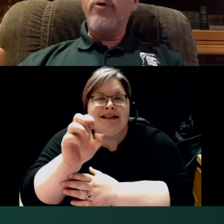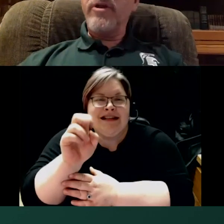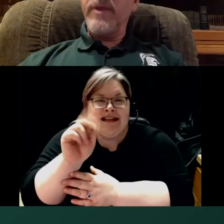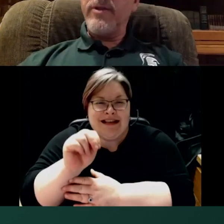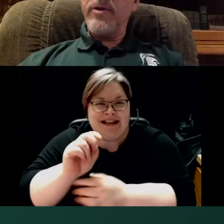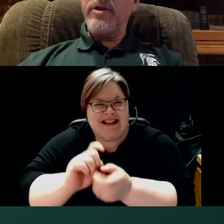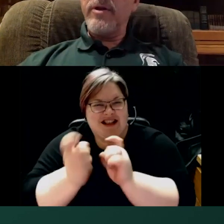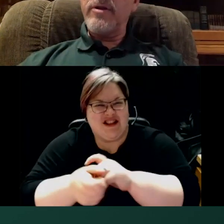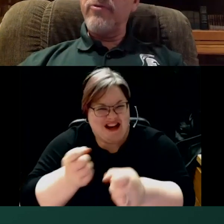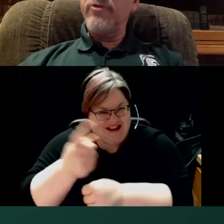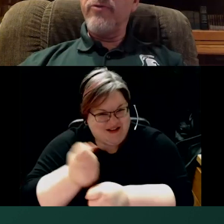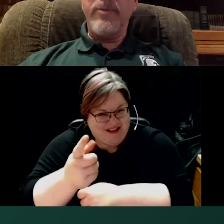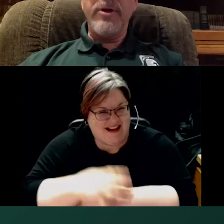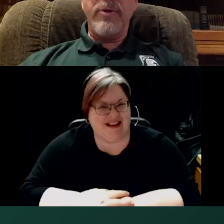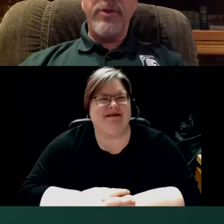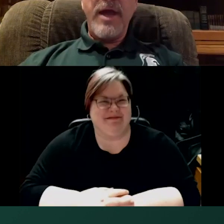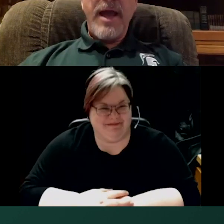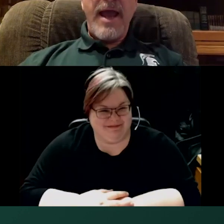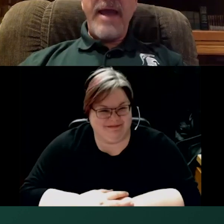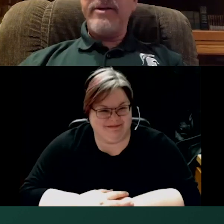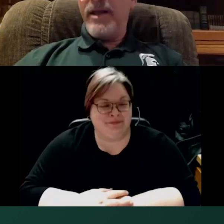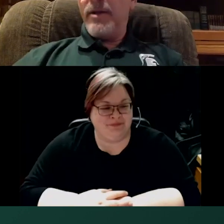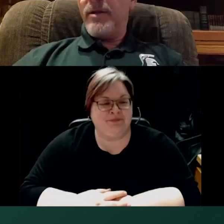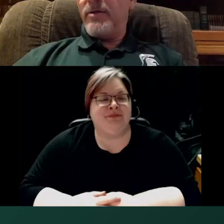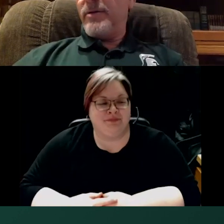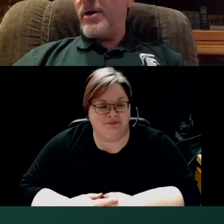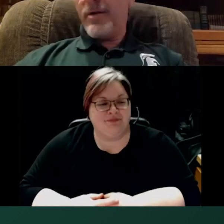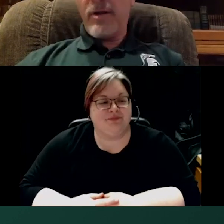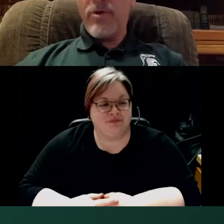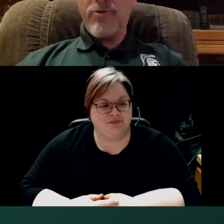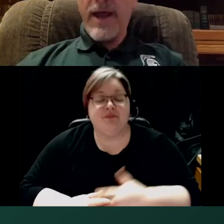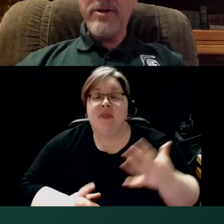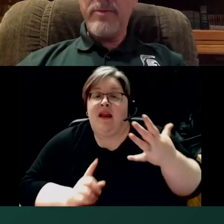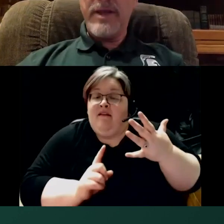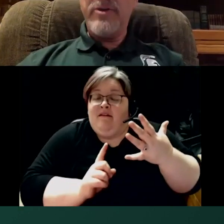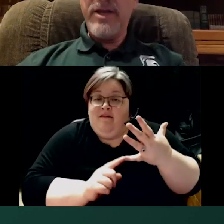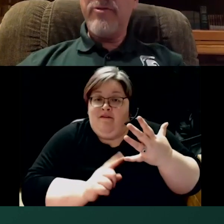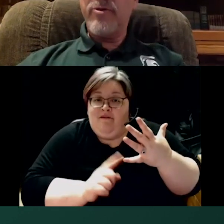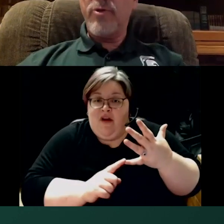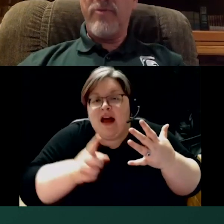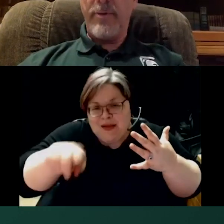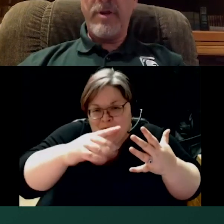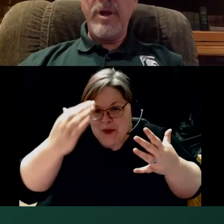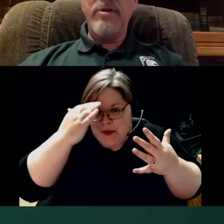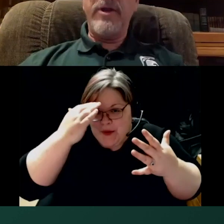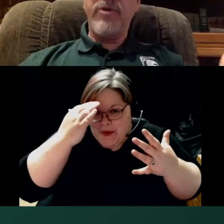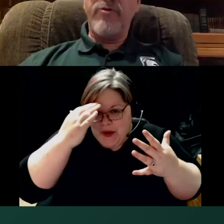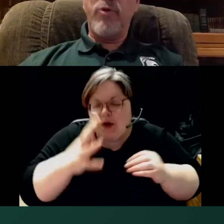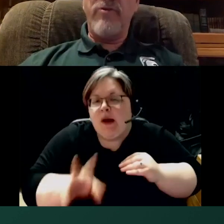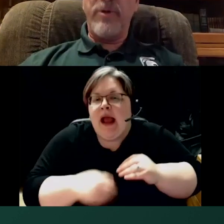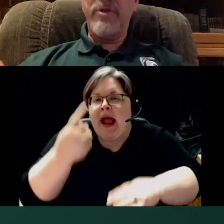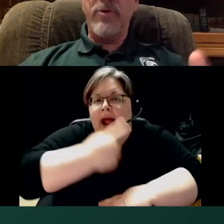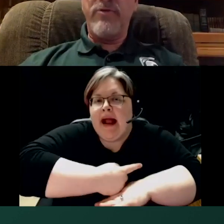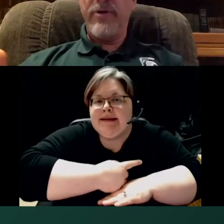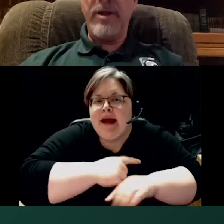Of course, then there's a solution you're familiar with. Add days somewhat randomly to each of the 12 months so that you have